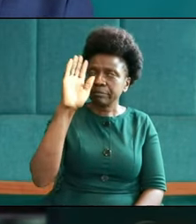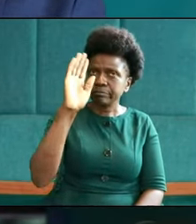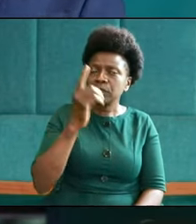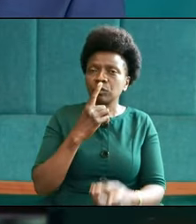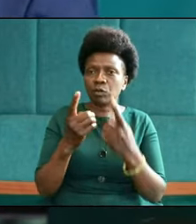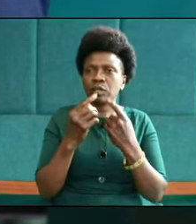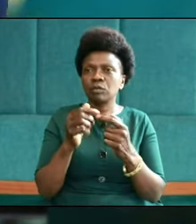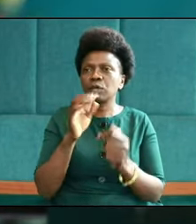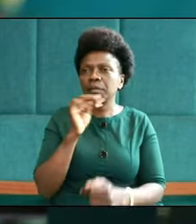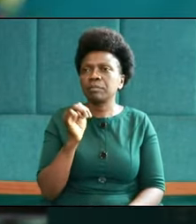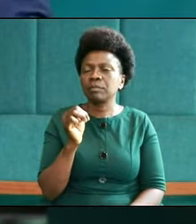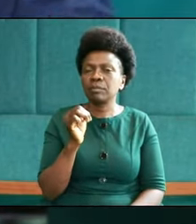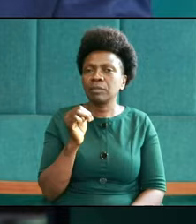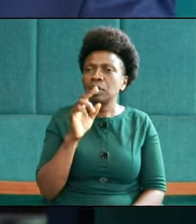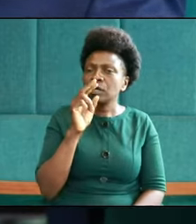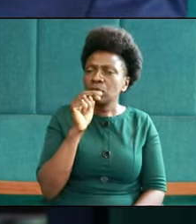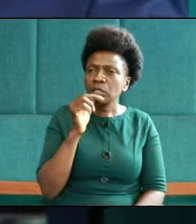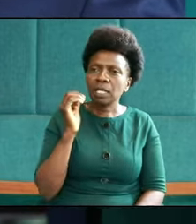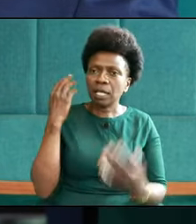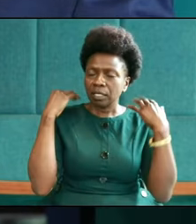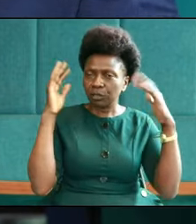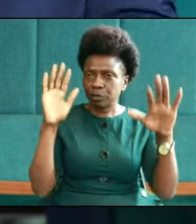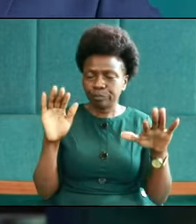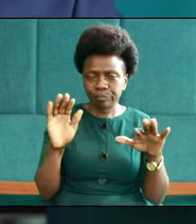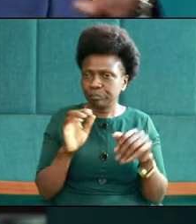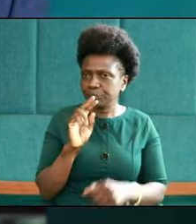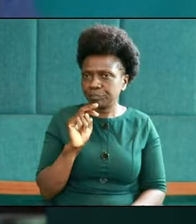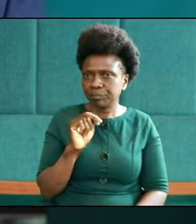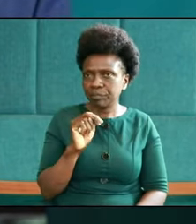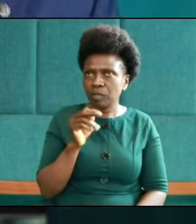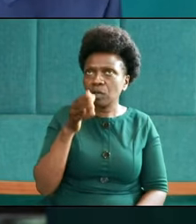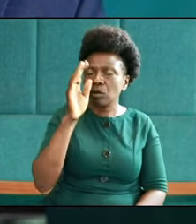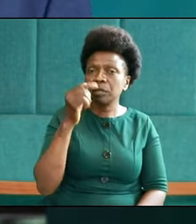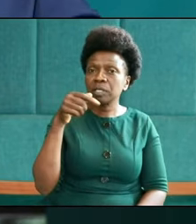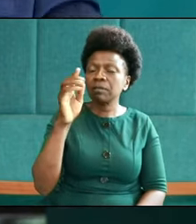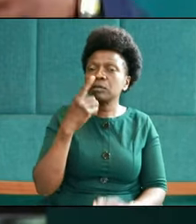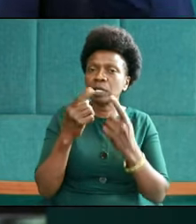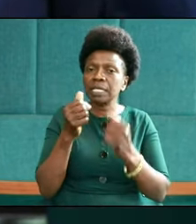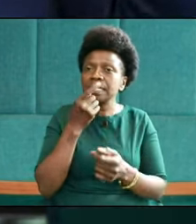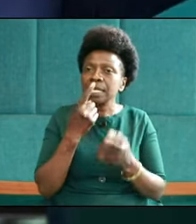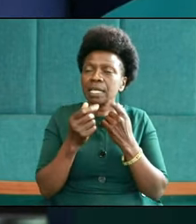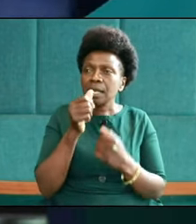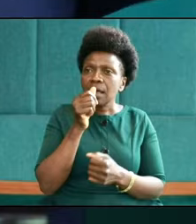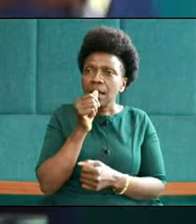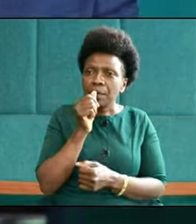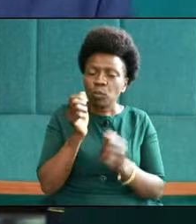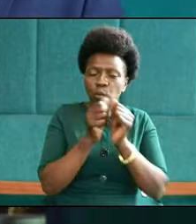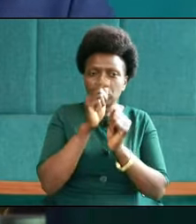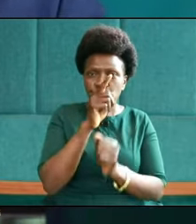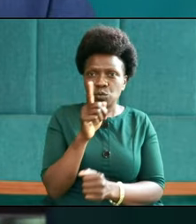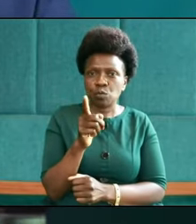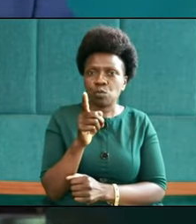to him, not an angel. God himself talking and saying, I am with